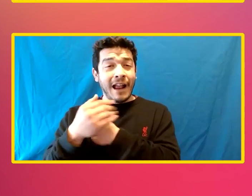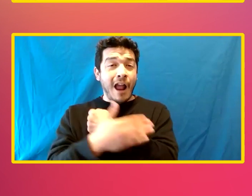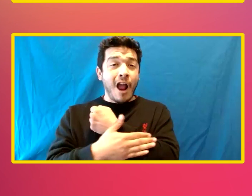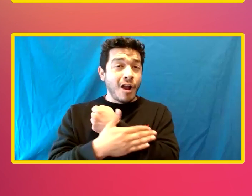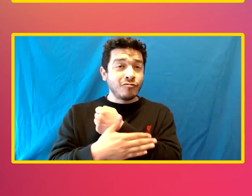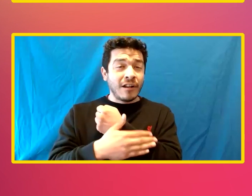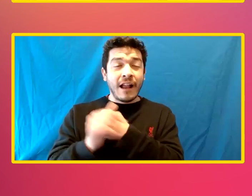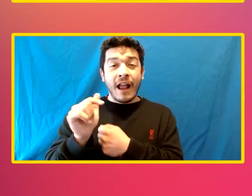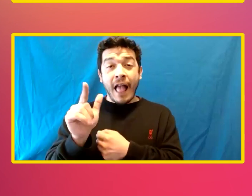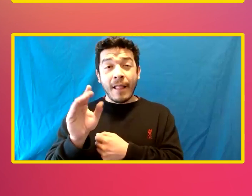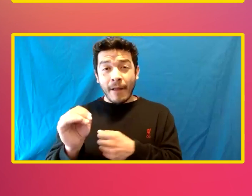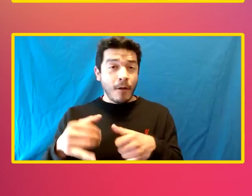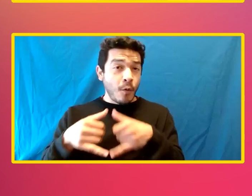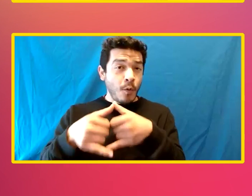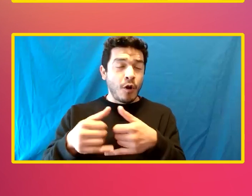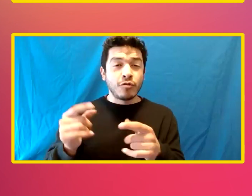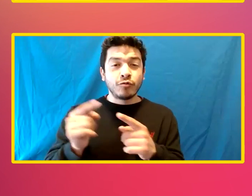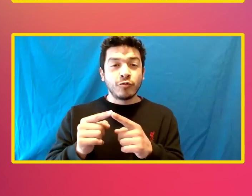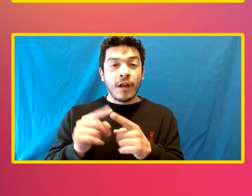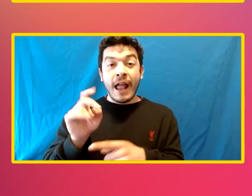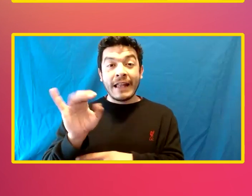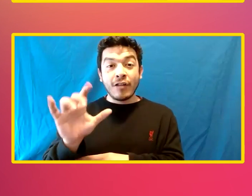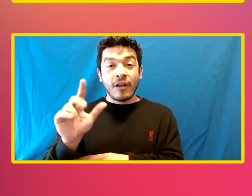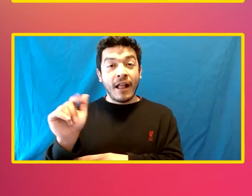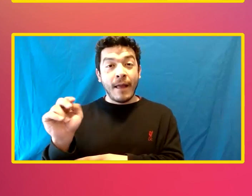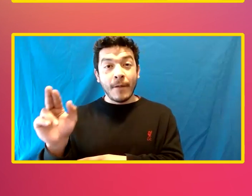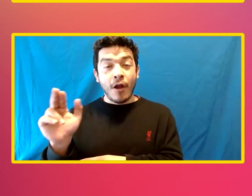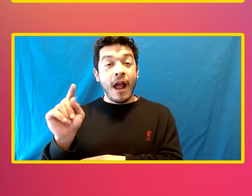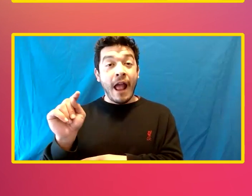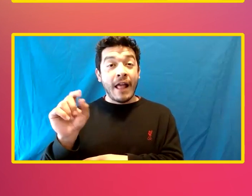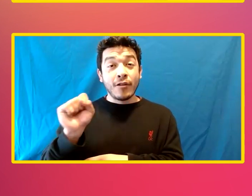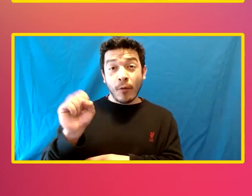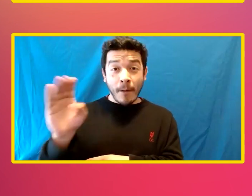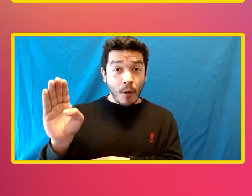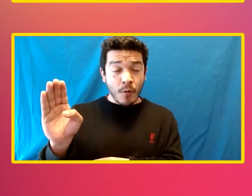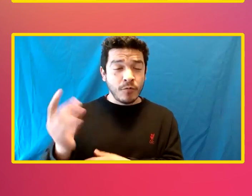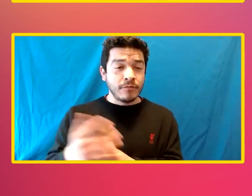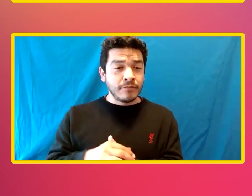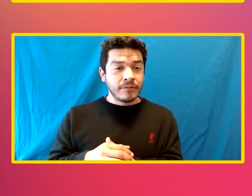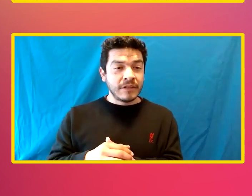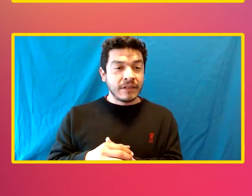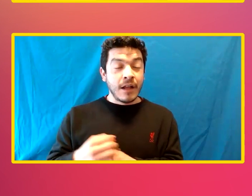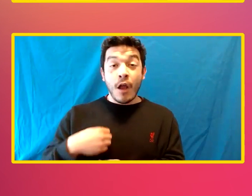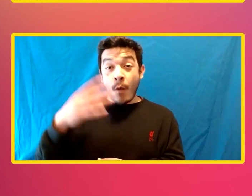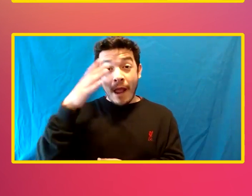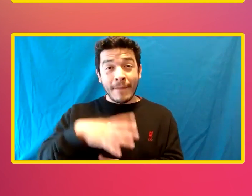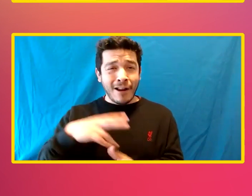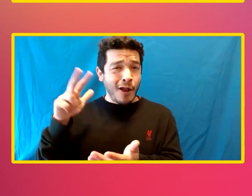country, album award to Kendrick Lamar at the Super Bowl, like white men are